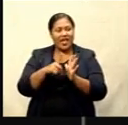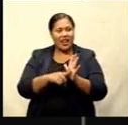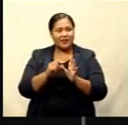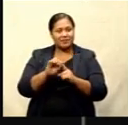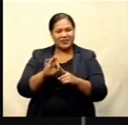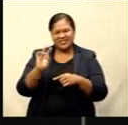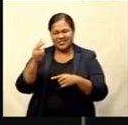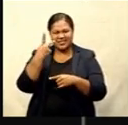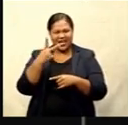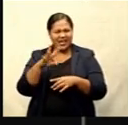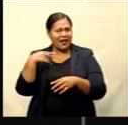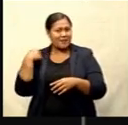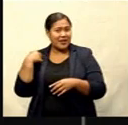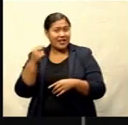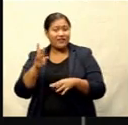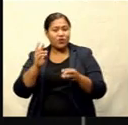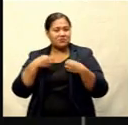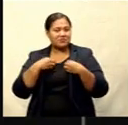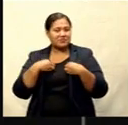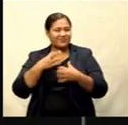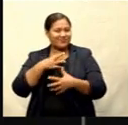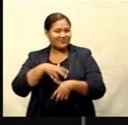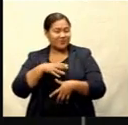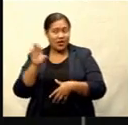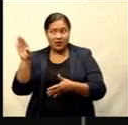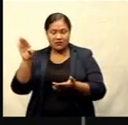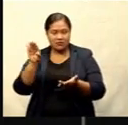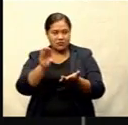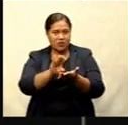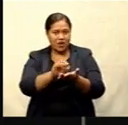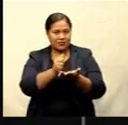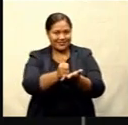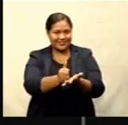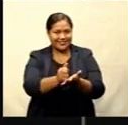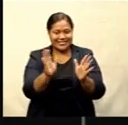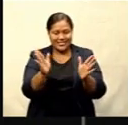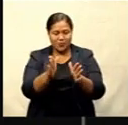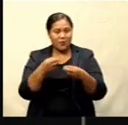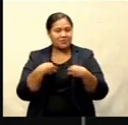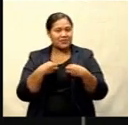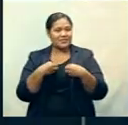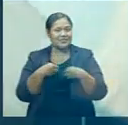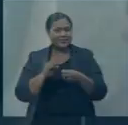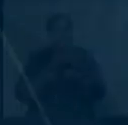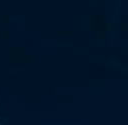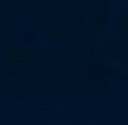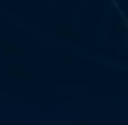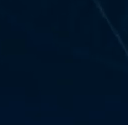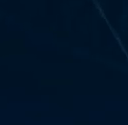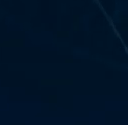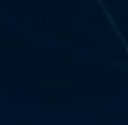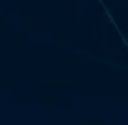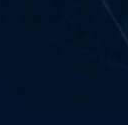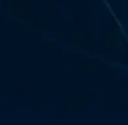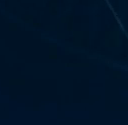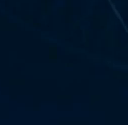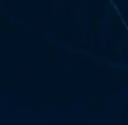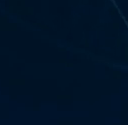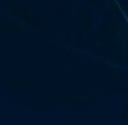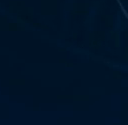of applications for the Business Adaptation Grant to assist SMEs affected by the pandemic.